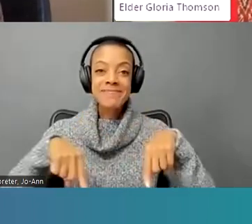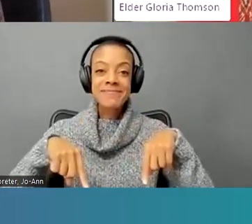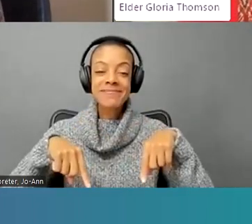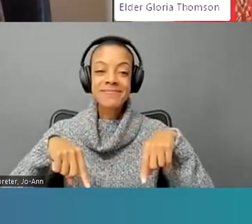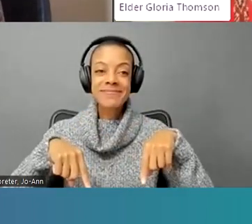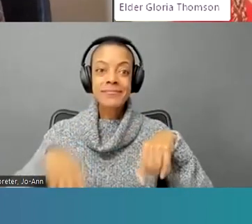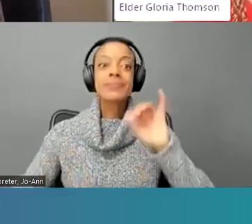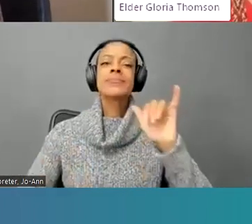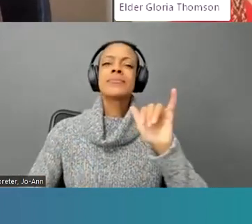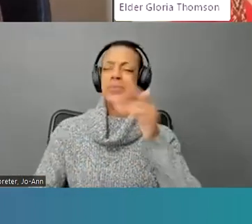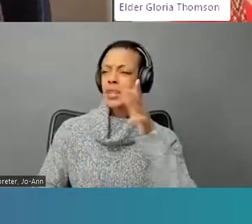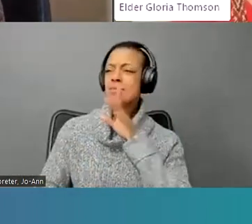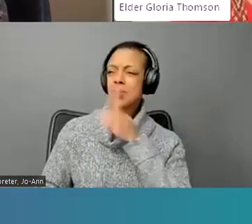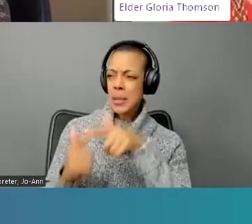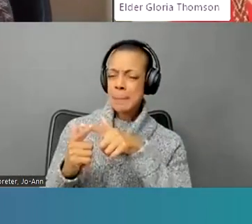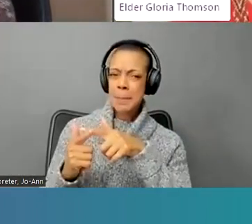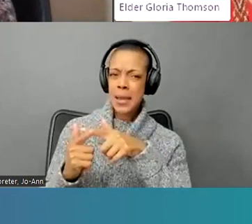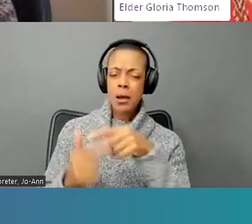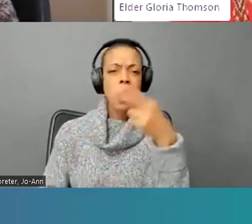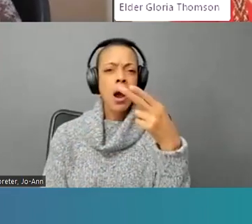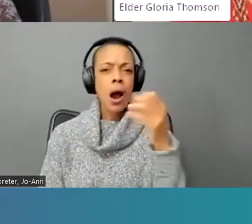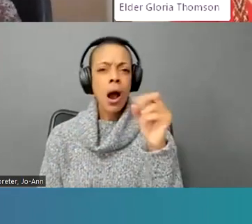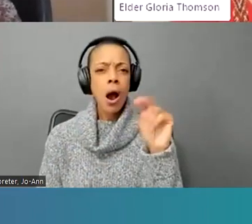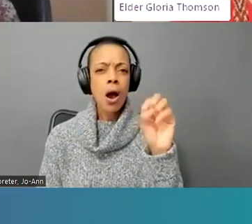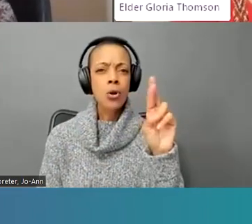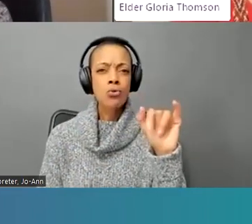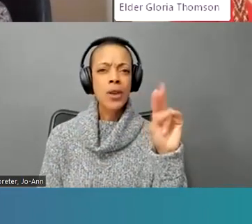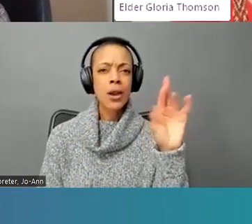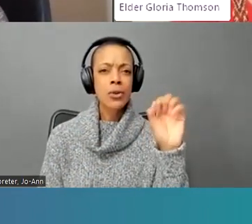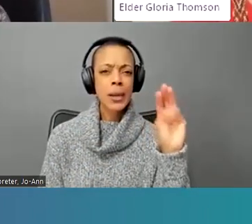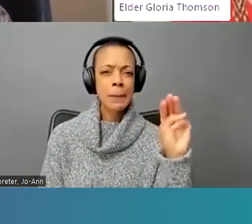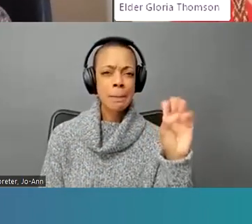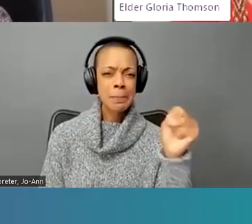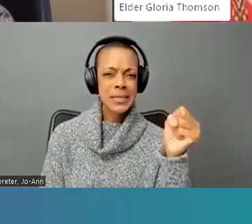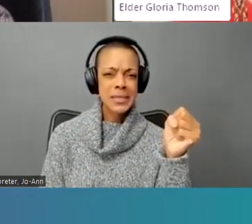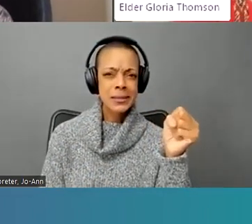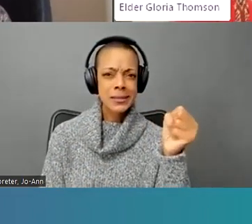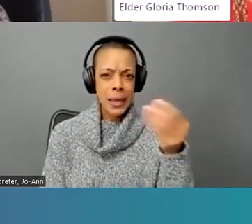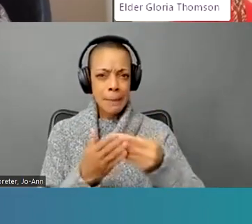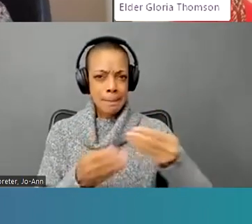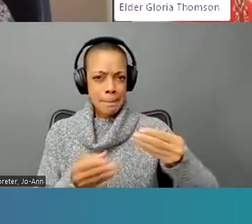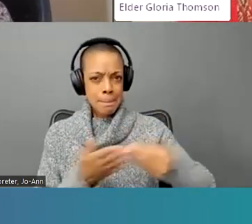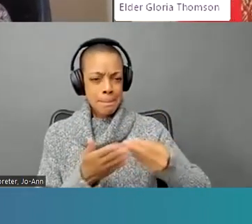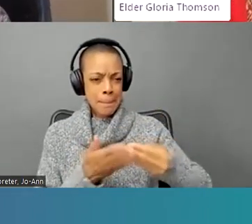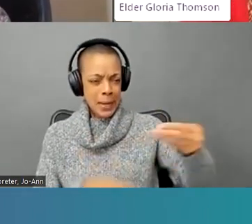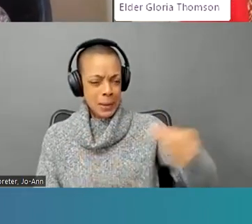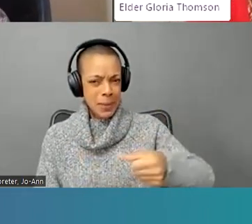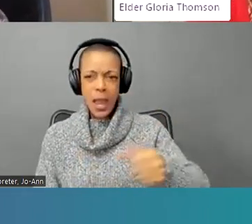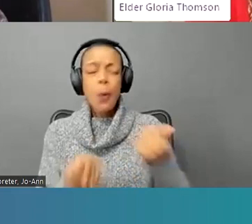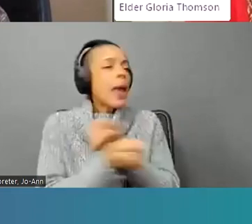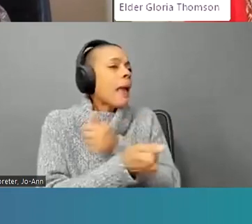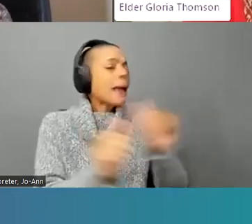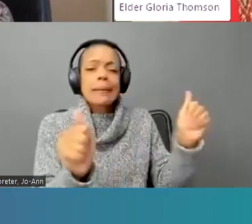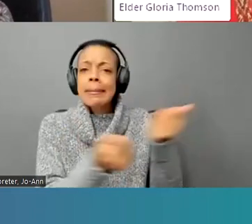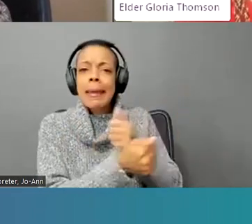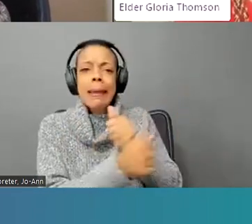We talking about honorariums? Yeah, we're just closing up, and whatever you want to close with, and if you want to finish up with honorariums, that's quite all right. I